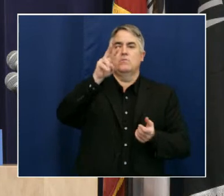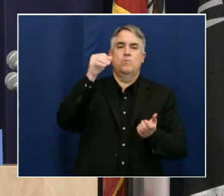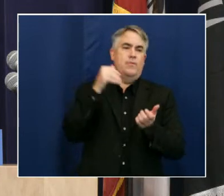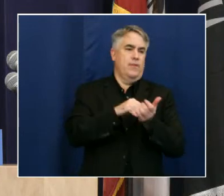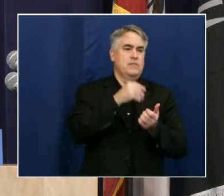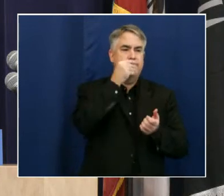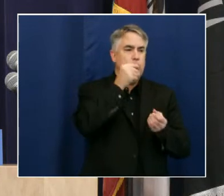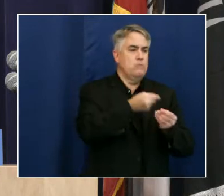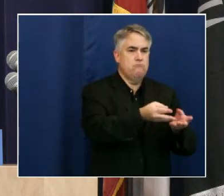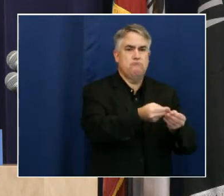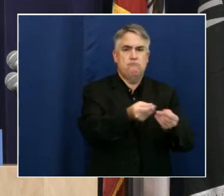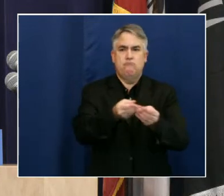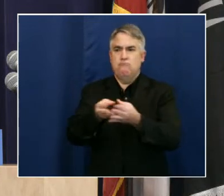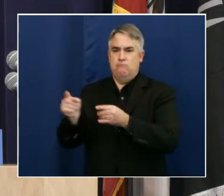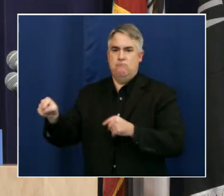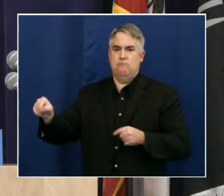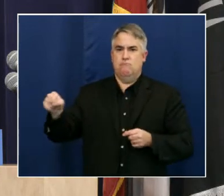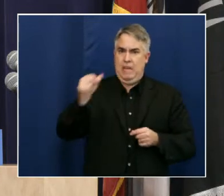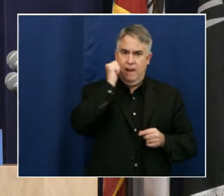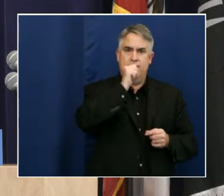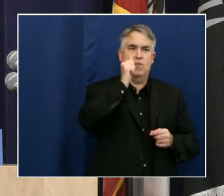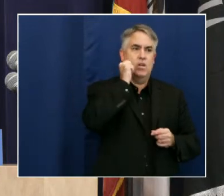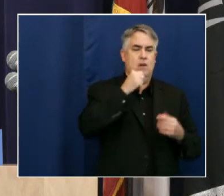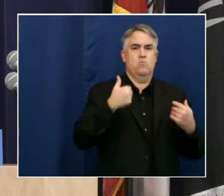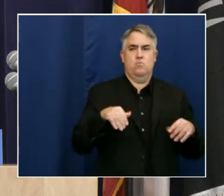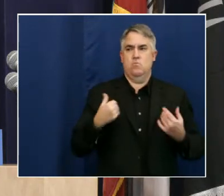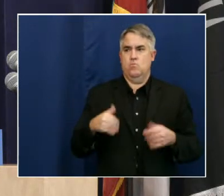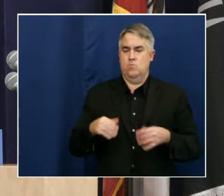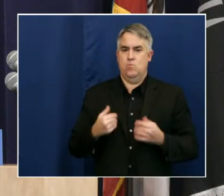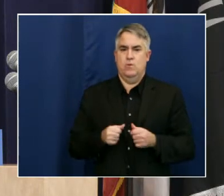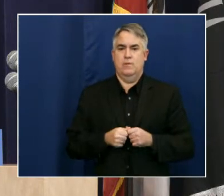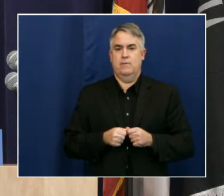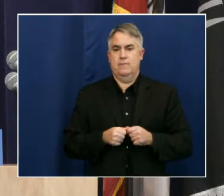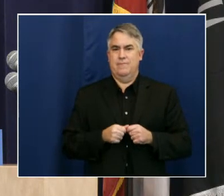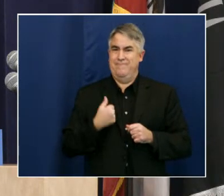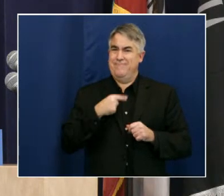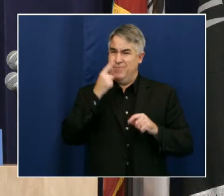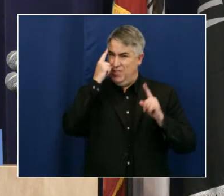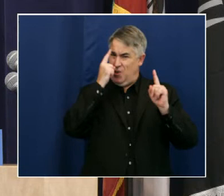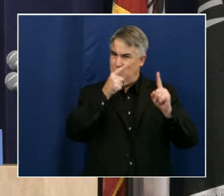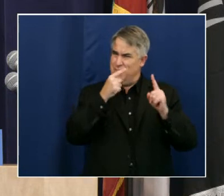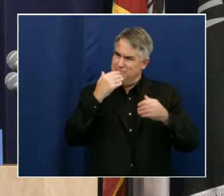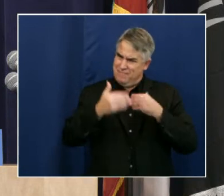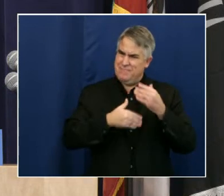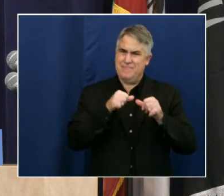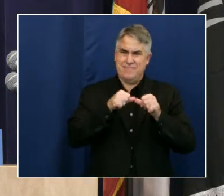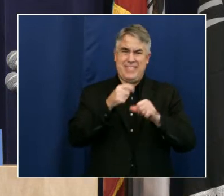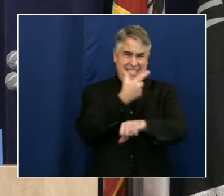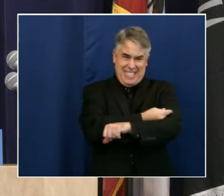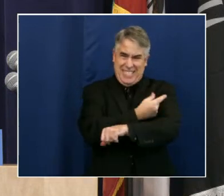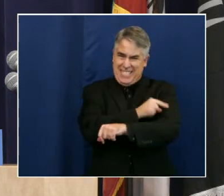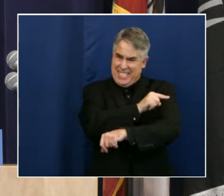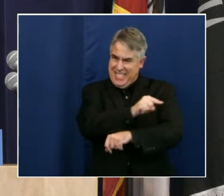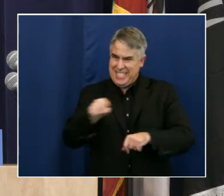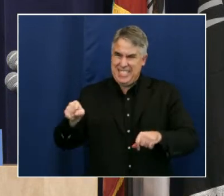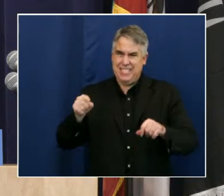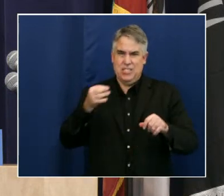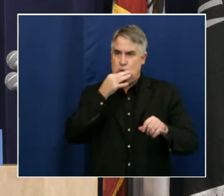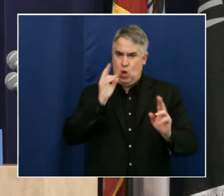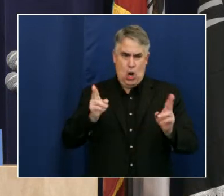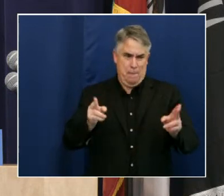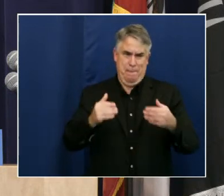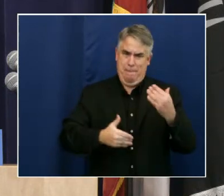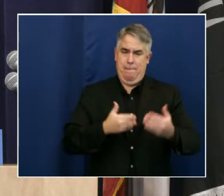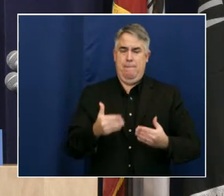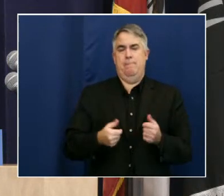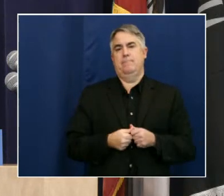vaccines as quickly, safely, equitably, and efficiently as possible to defeat the virus. All of our county sites are